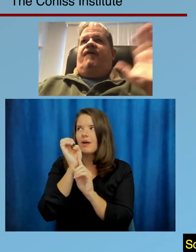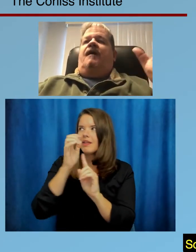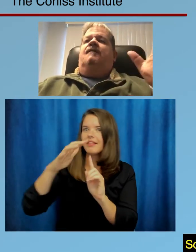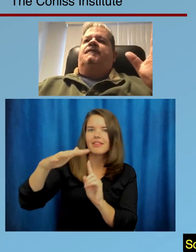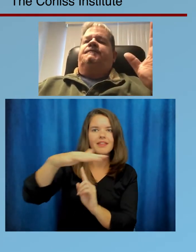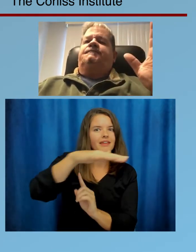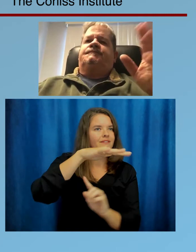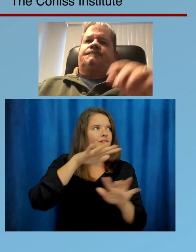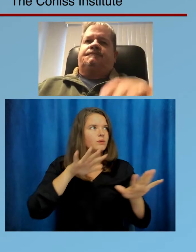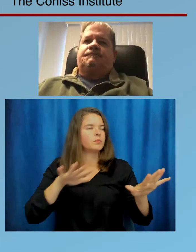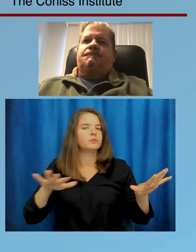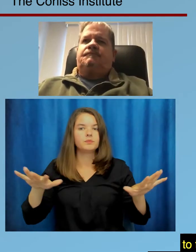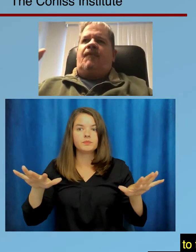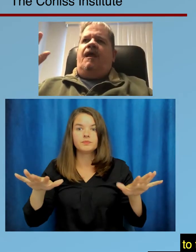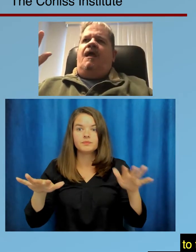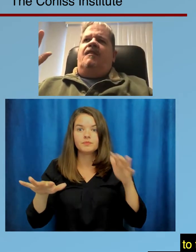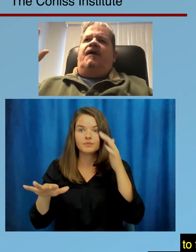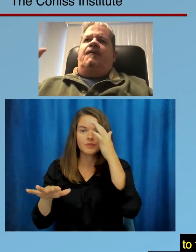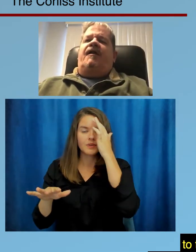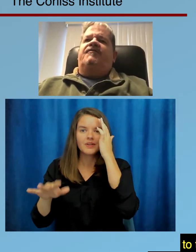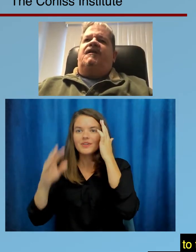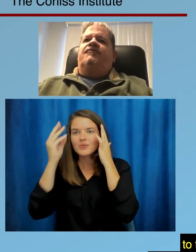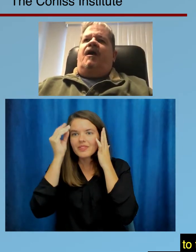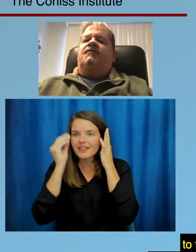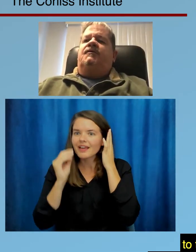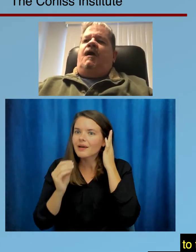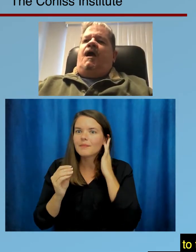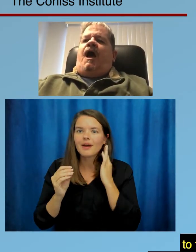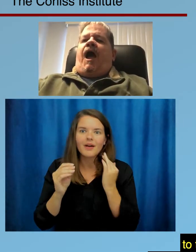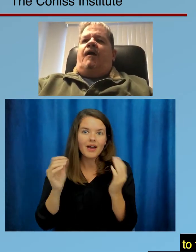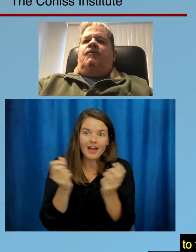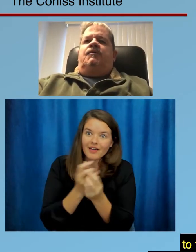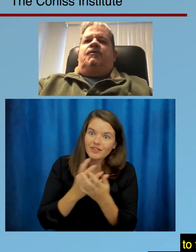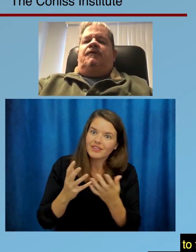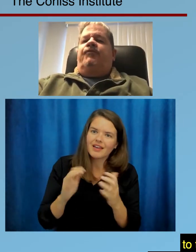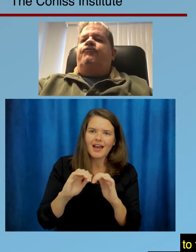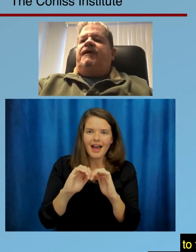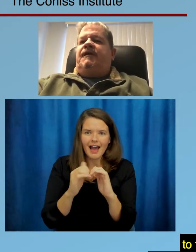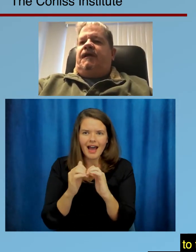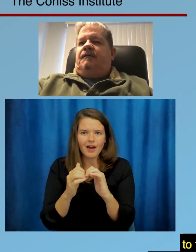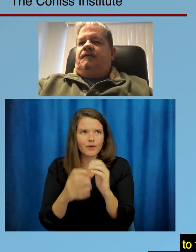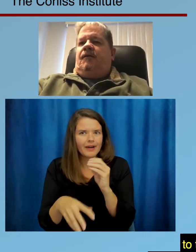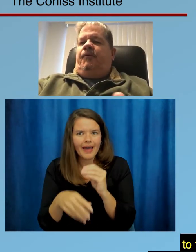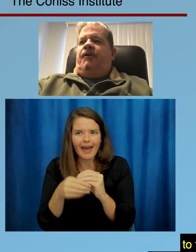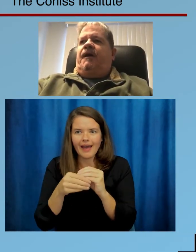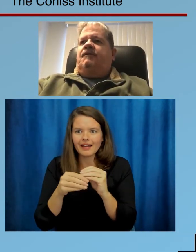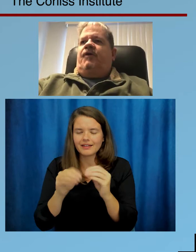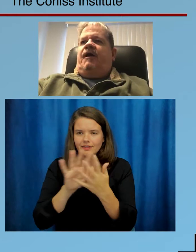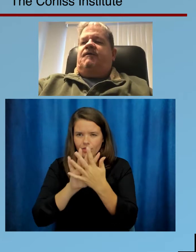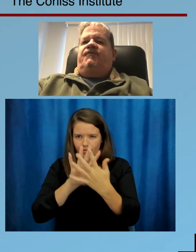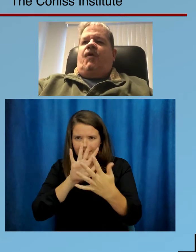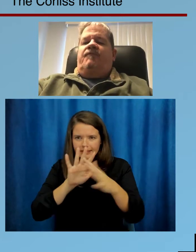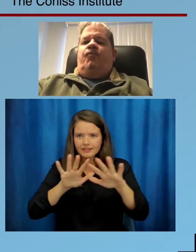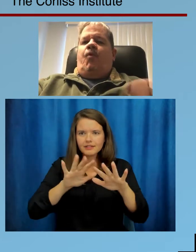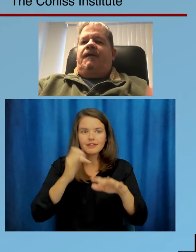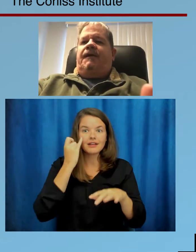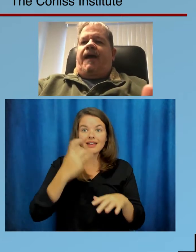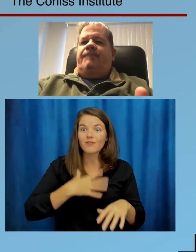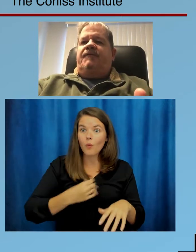the environment, think about everything around you, how you can 3D, put contrast. If you